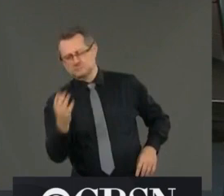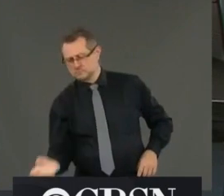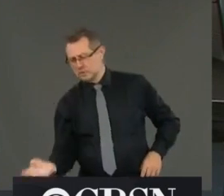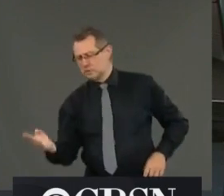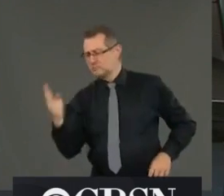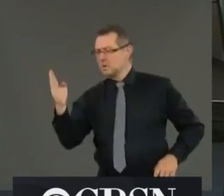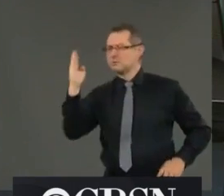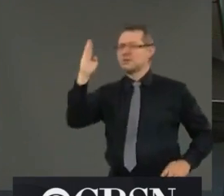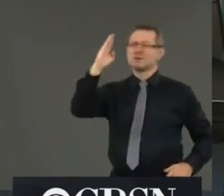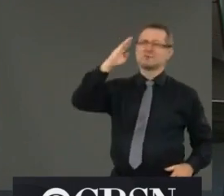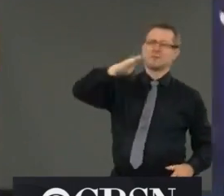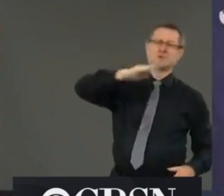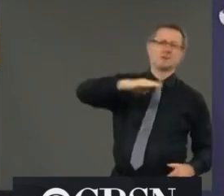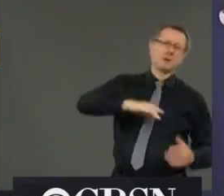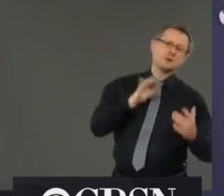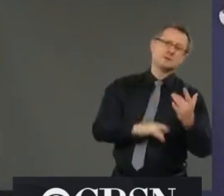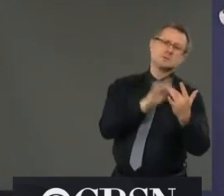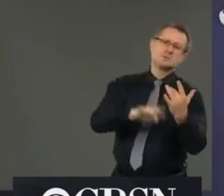my client?